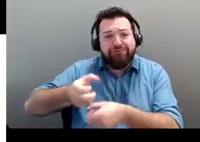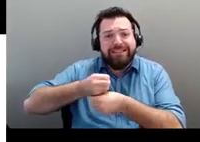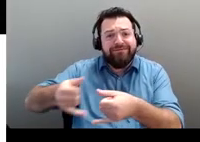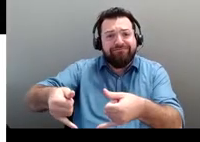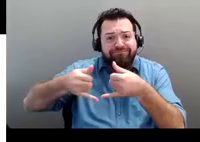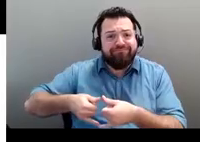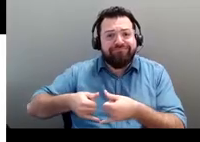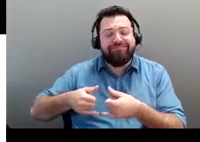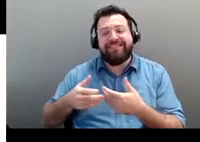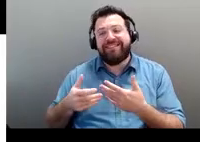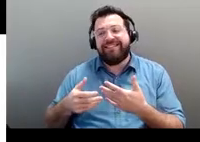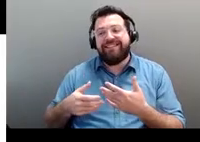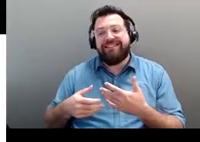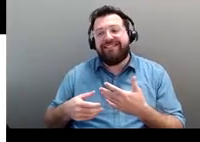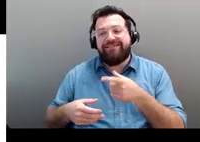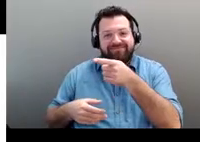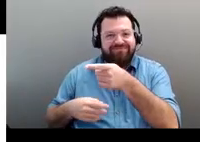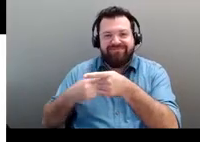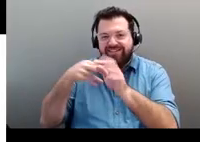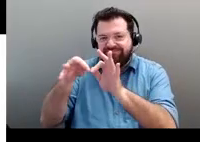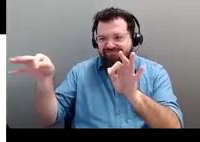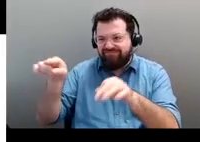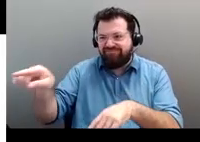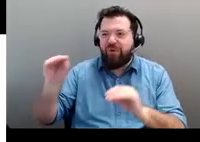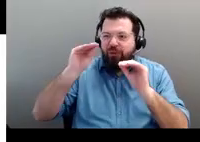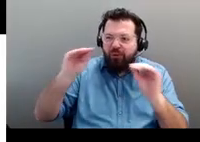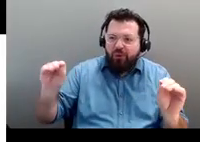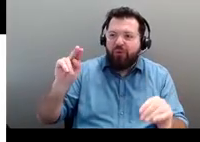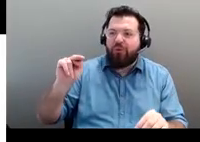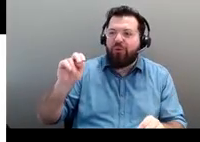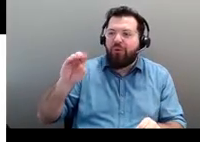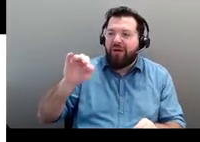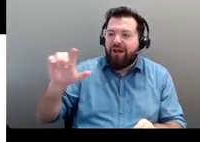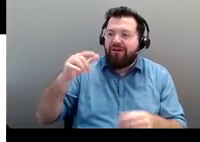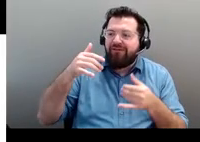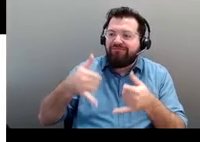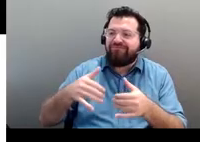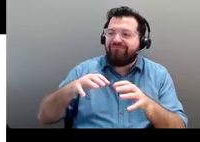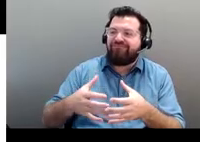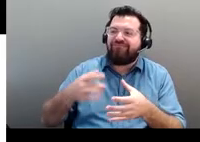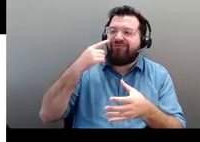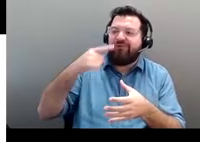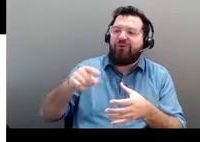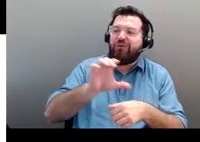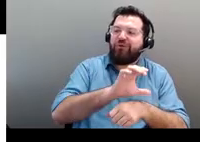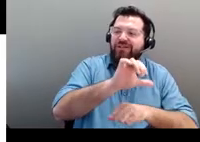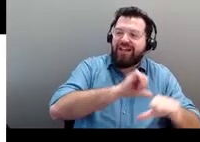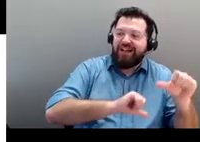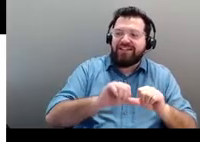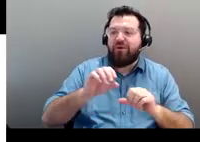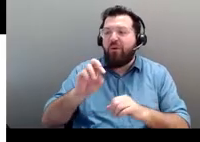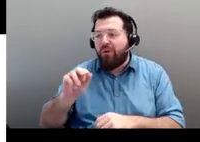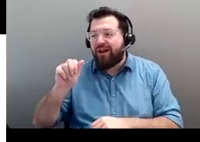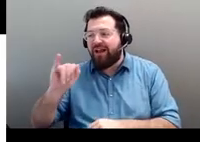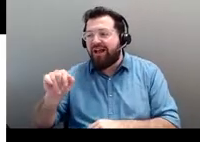Nobel Prize. There is no Nobel category for computer science or AI, and he has not been awarded a Nobel in